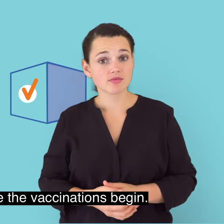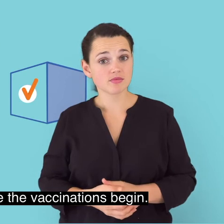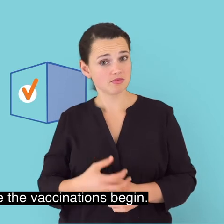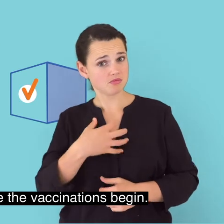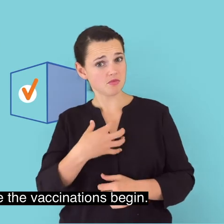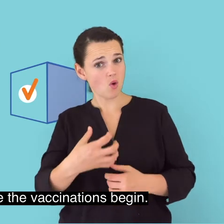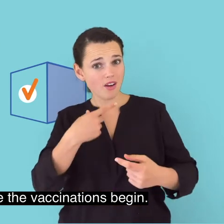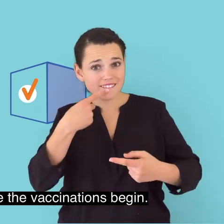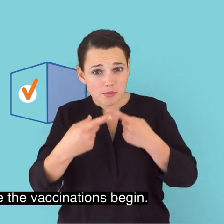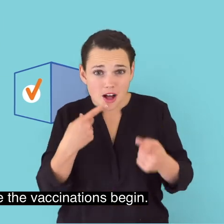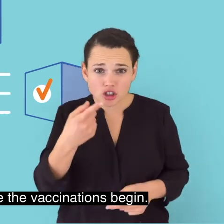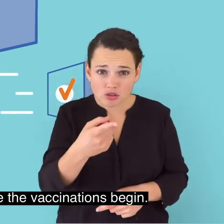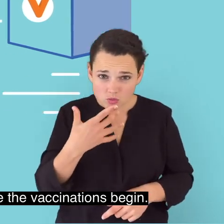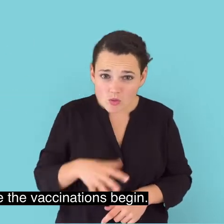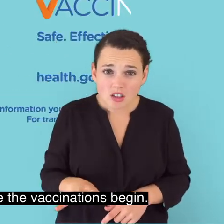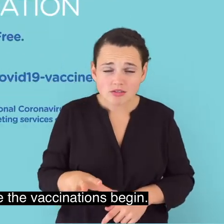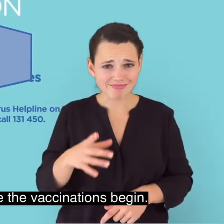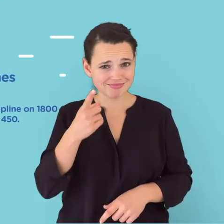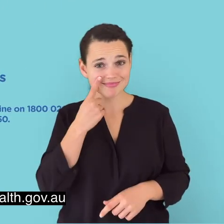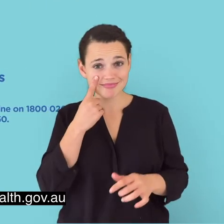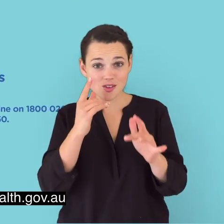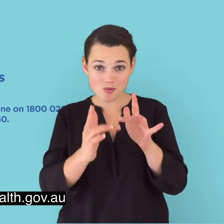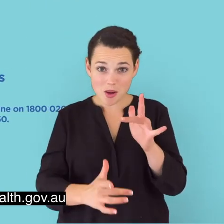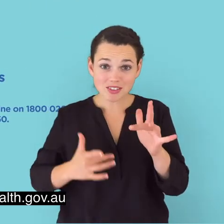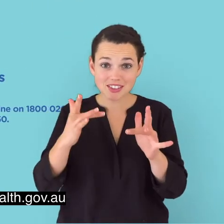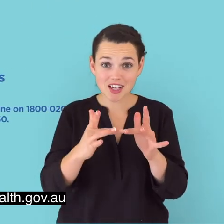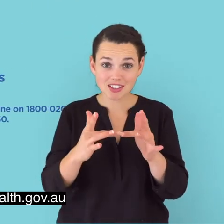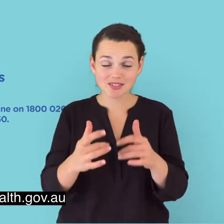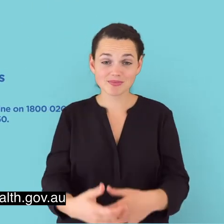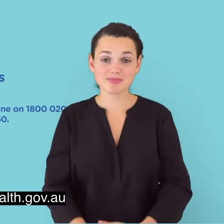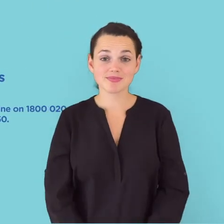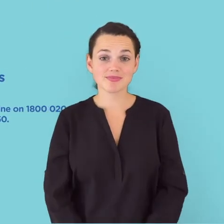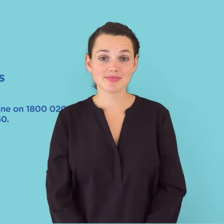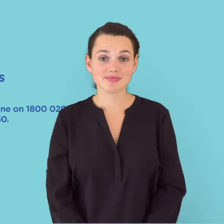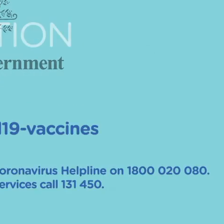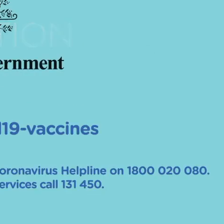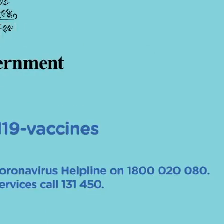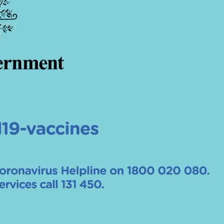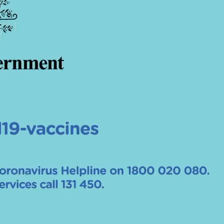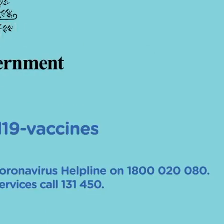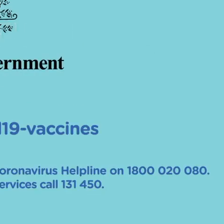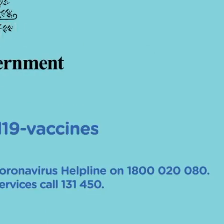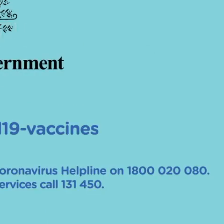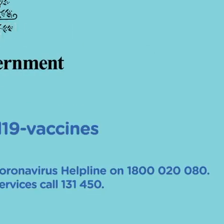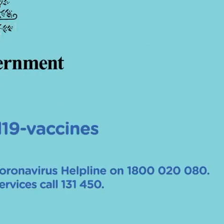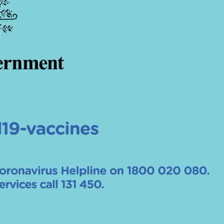important before the vaccinations begin. To learn more, visit health.gov.au.